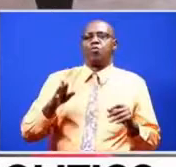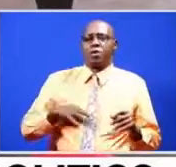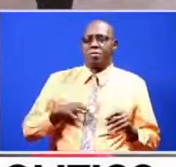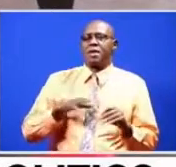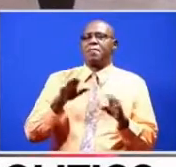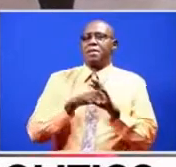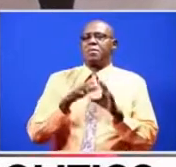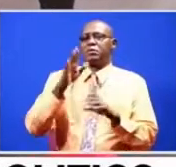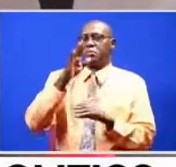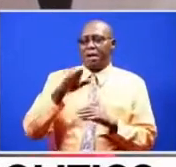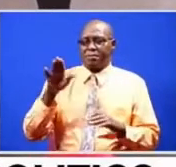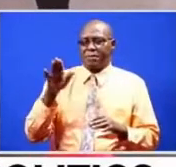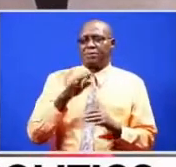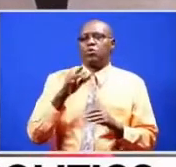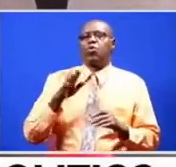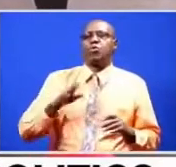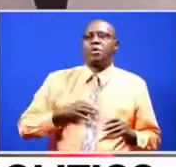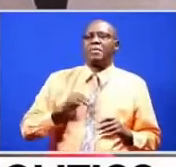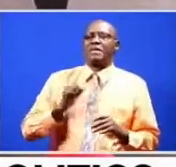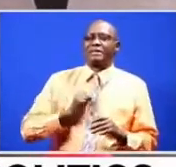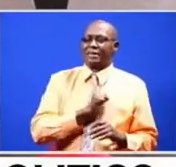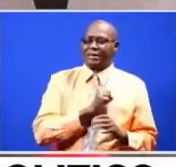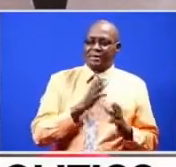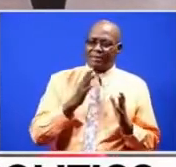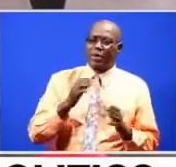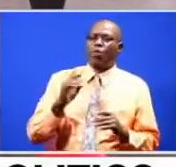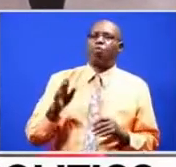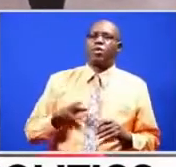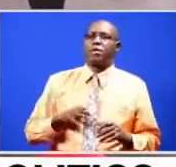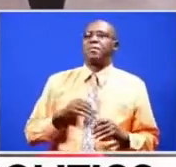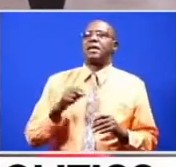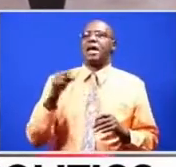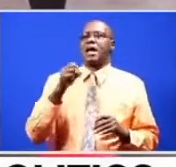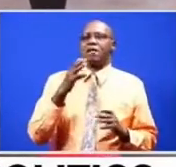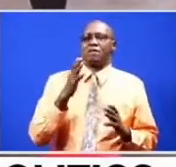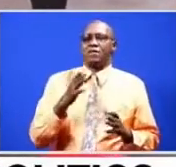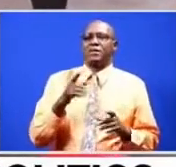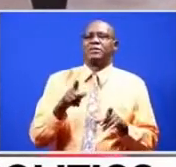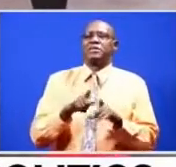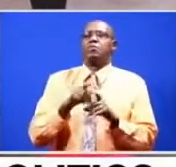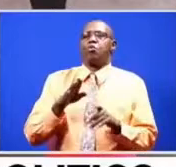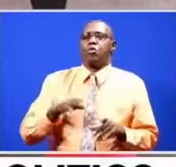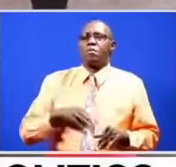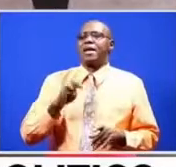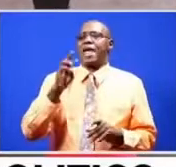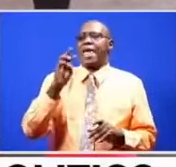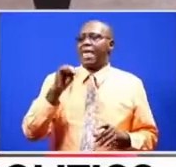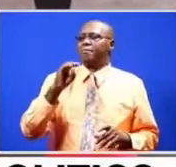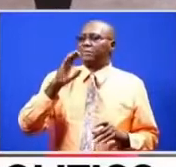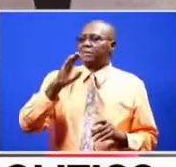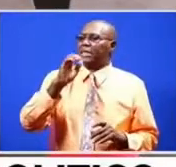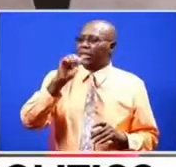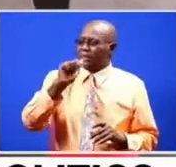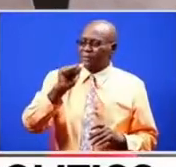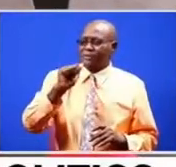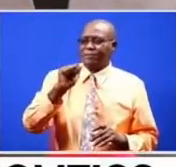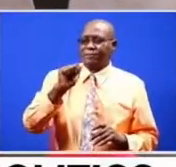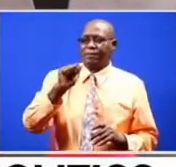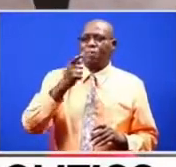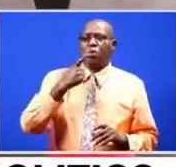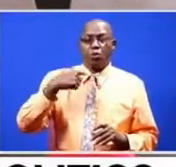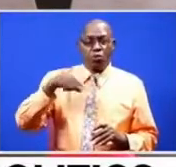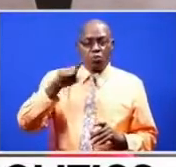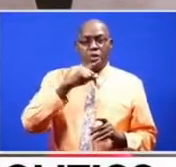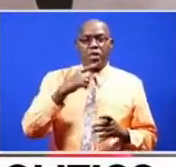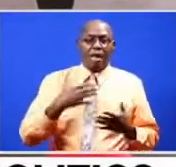of parliament, women senators, women governors, and women MCAs. And we are glad that we